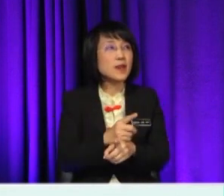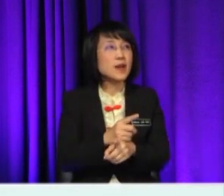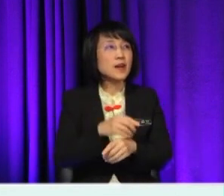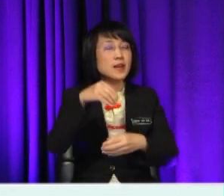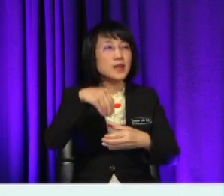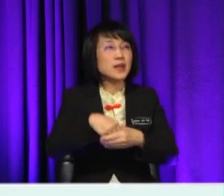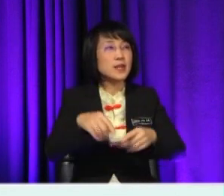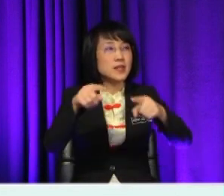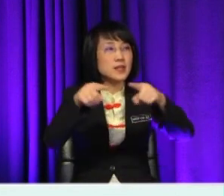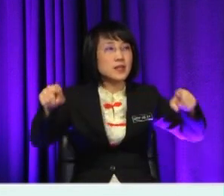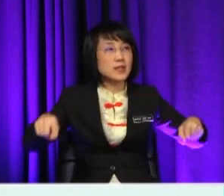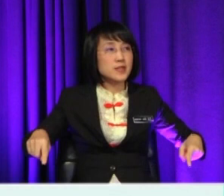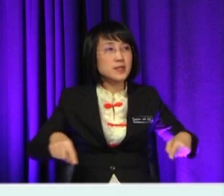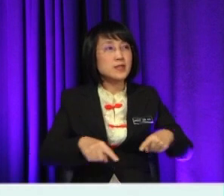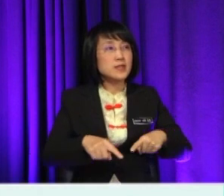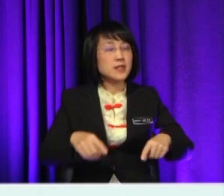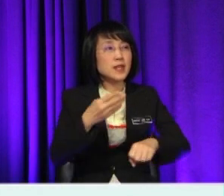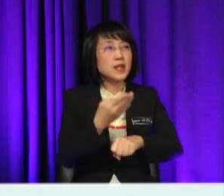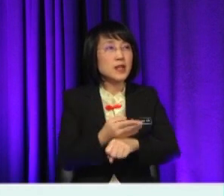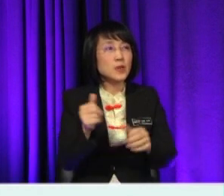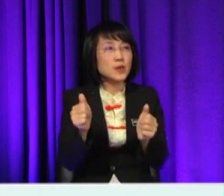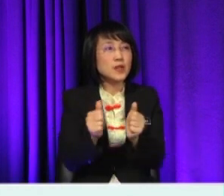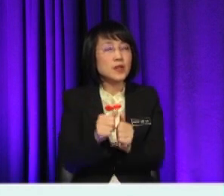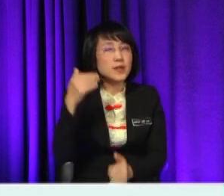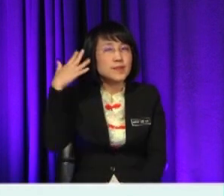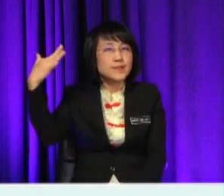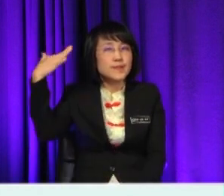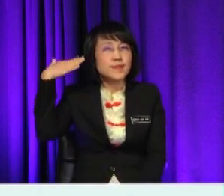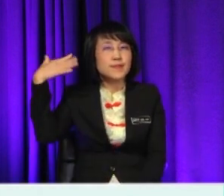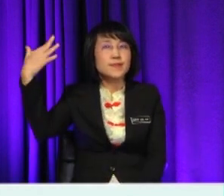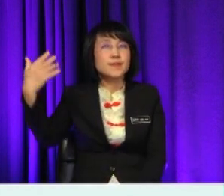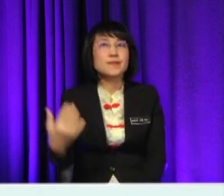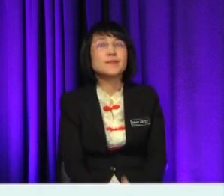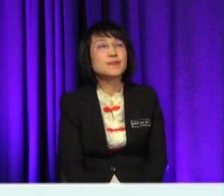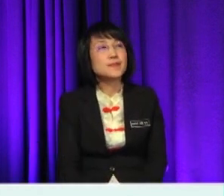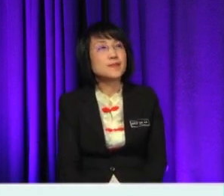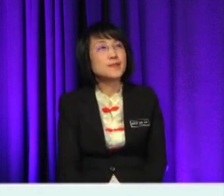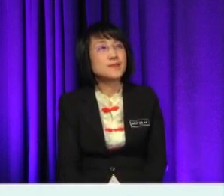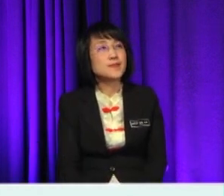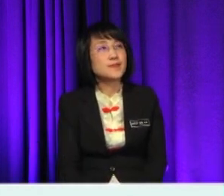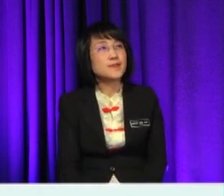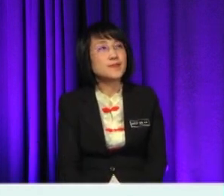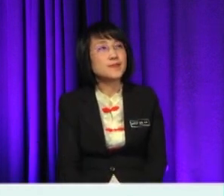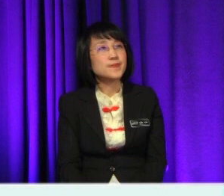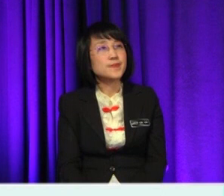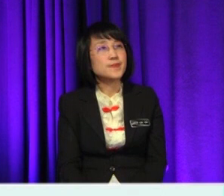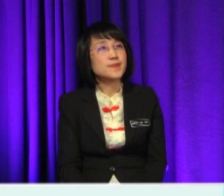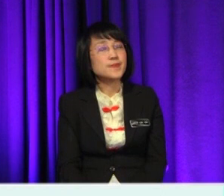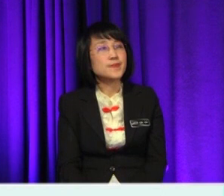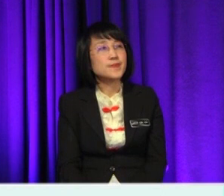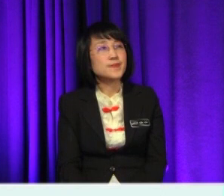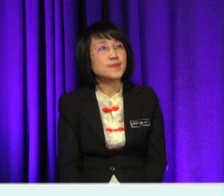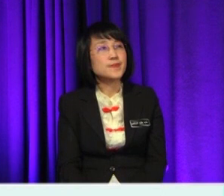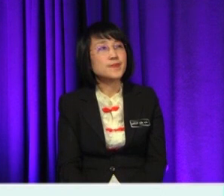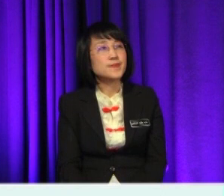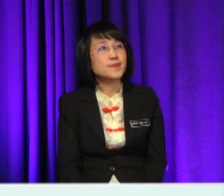There are two possibilities. Let's see if we can look for one. That's in paragraph